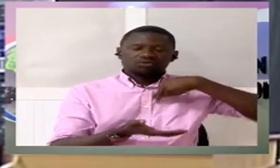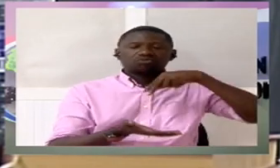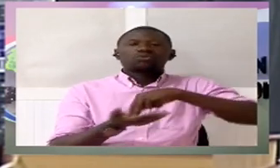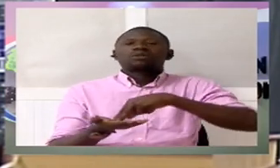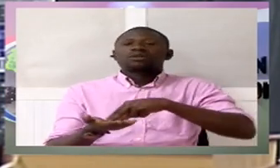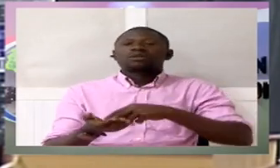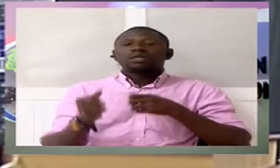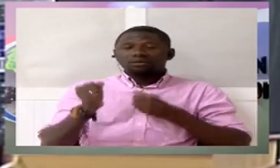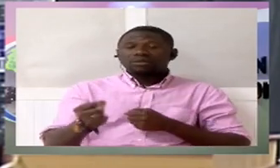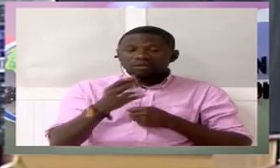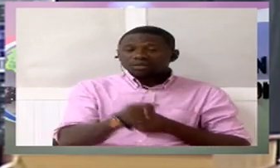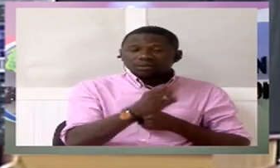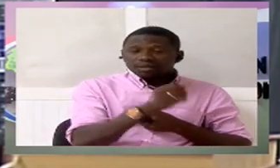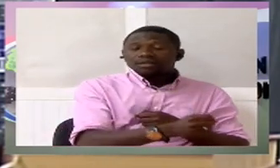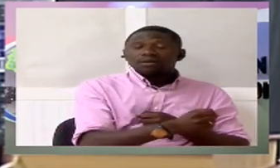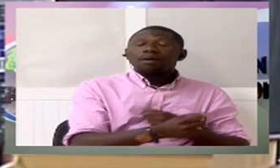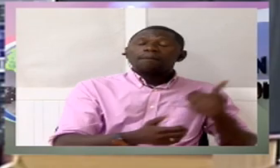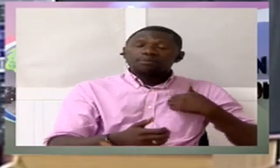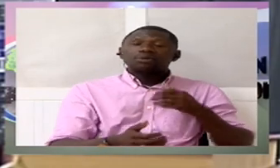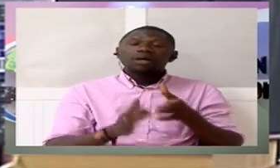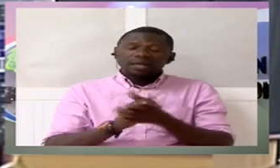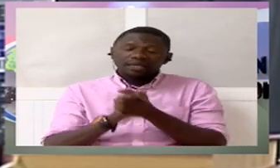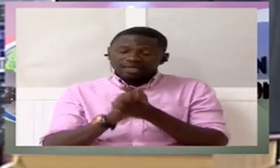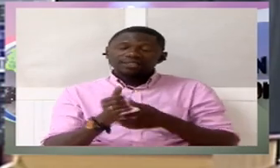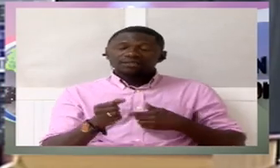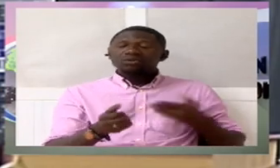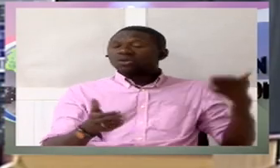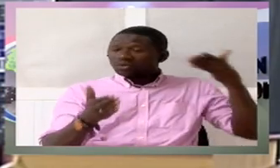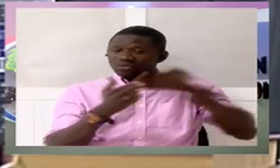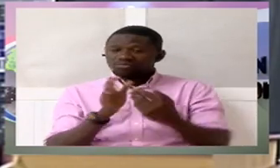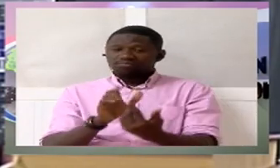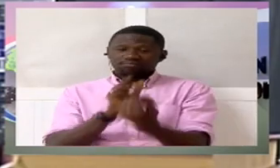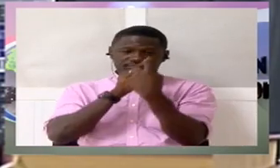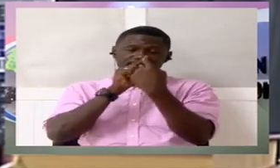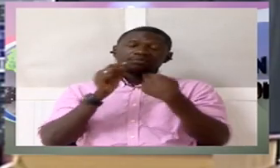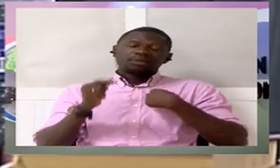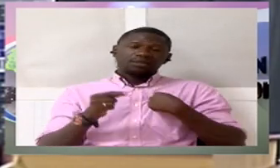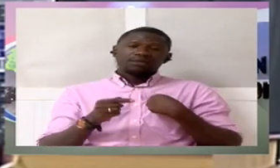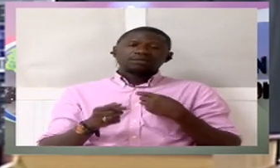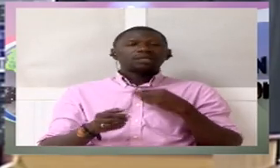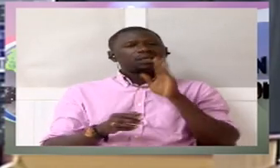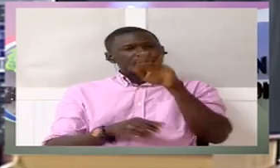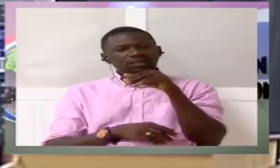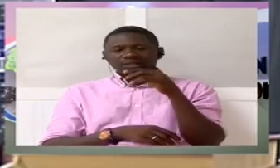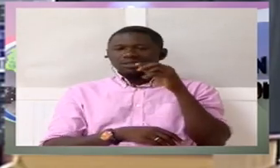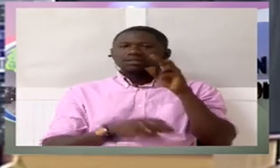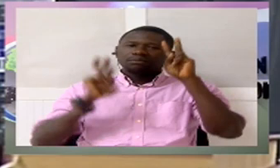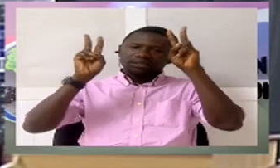hands until he got to me. When he got to me, I said to him,